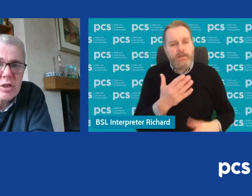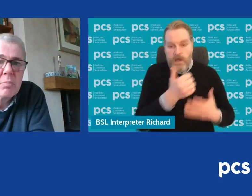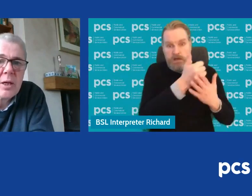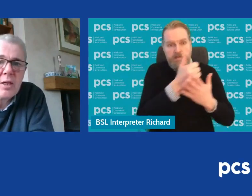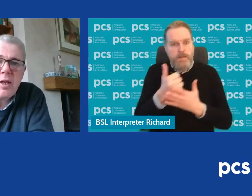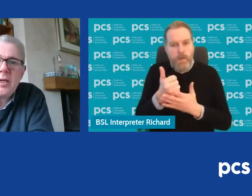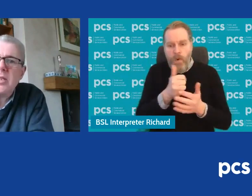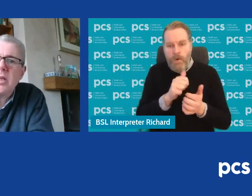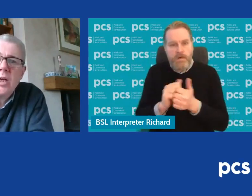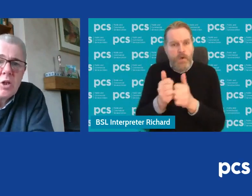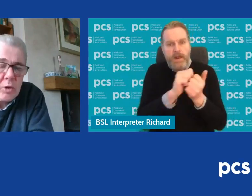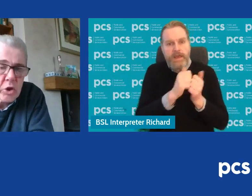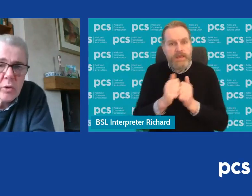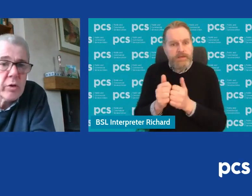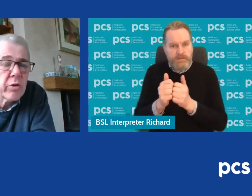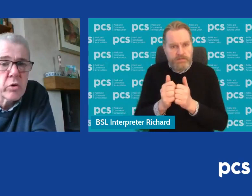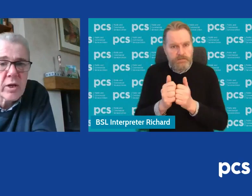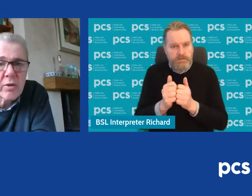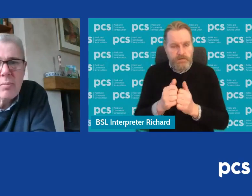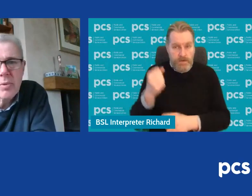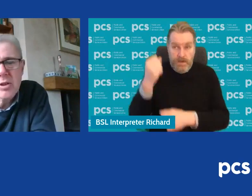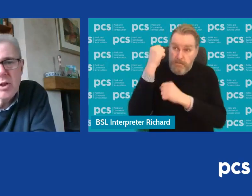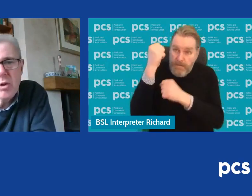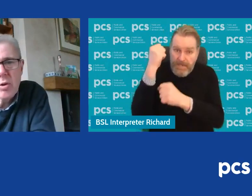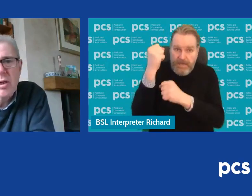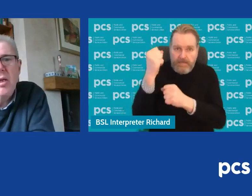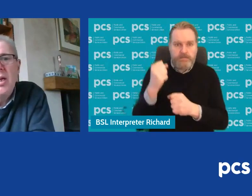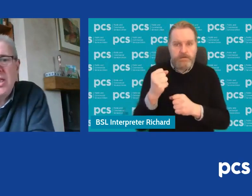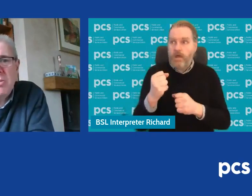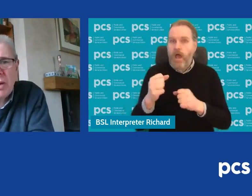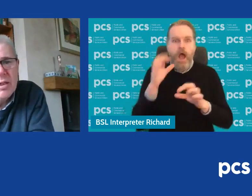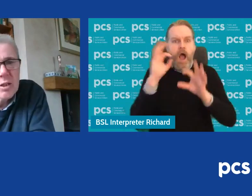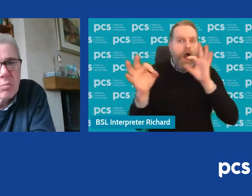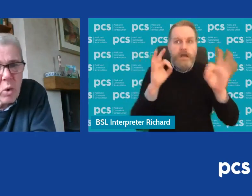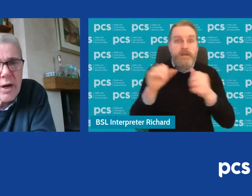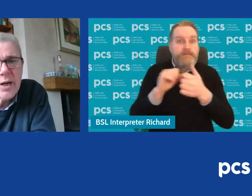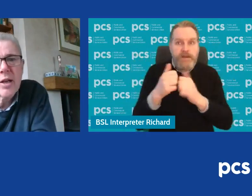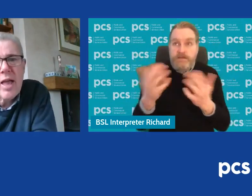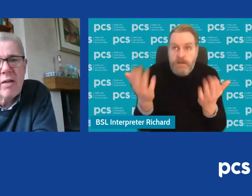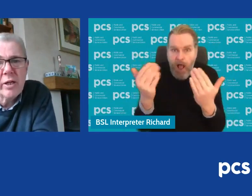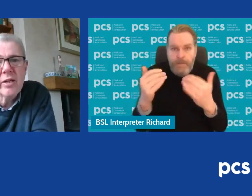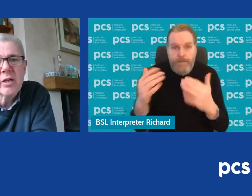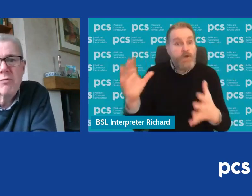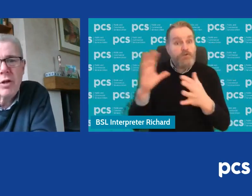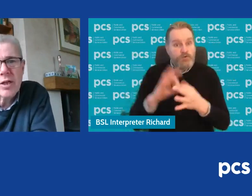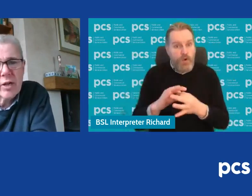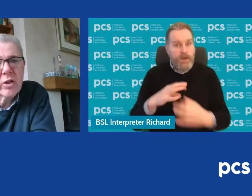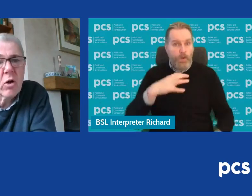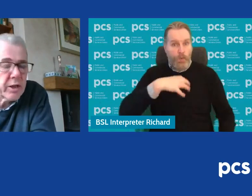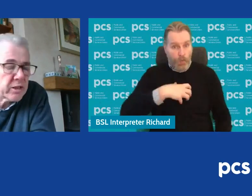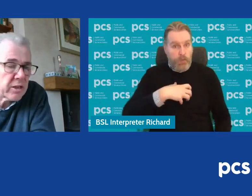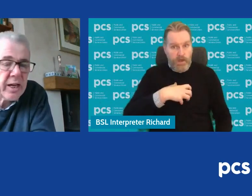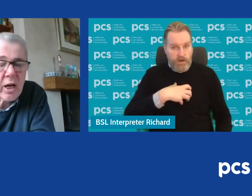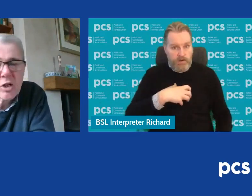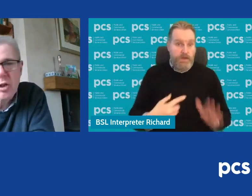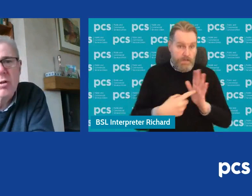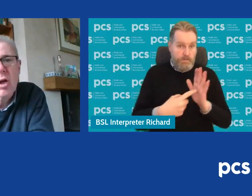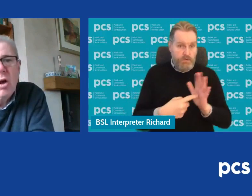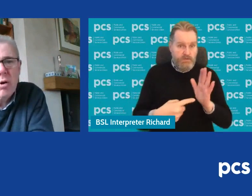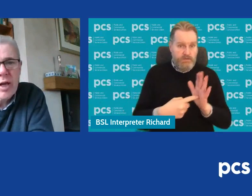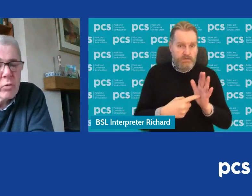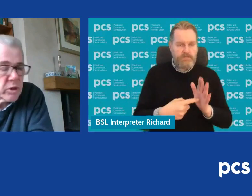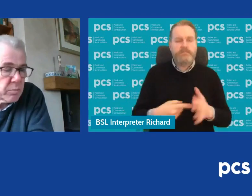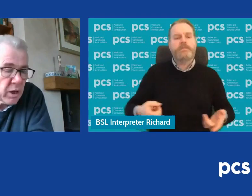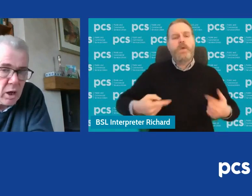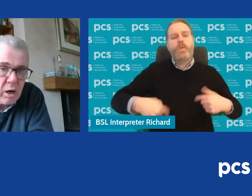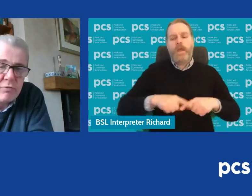to visit picket lines, to ensure you recruit other members to the union, explain to them why the levy is funding other colleagues to take action